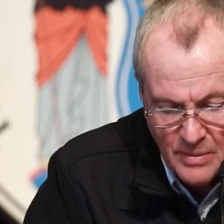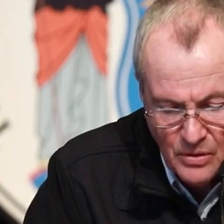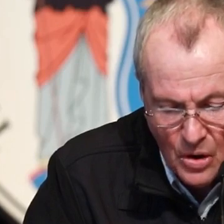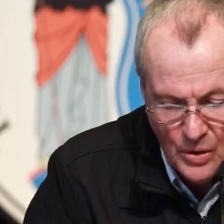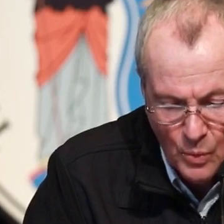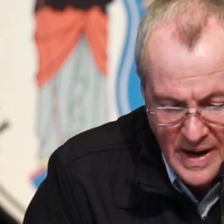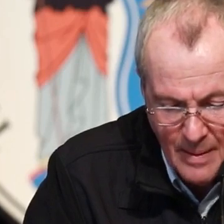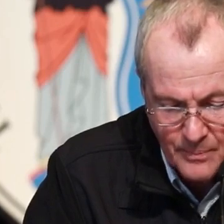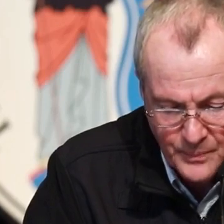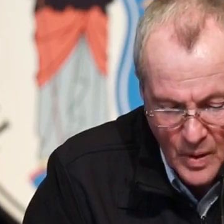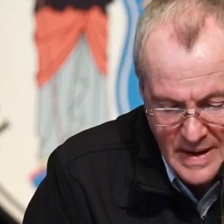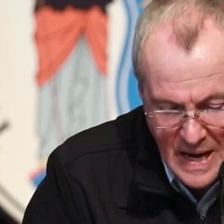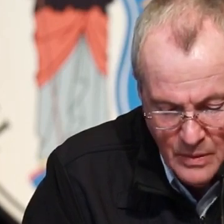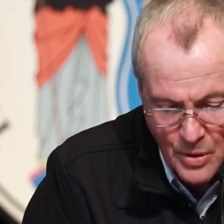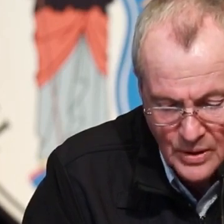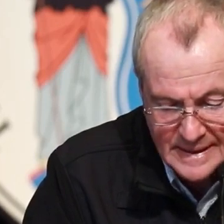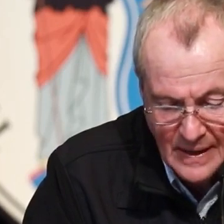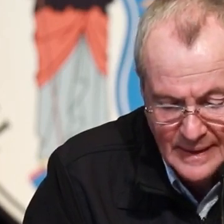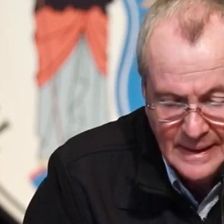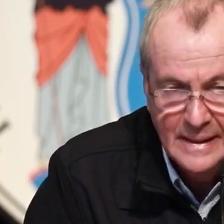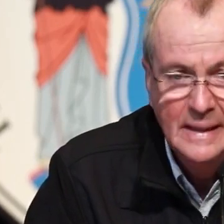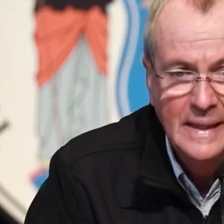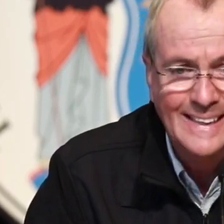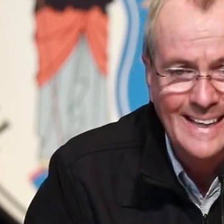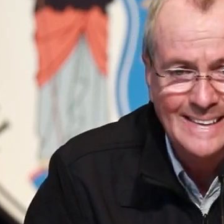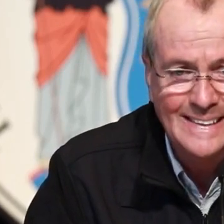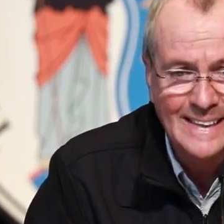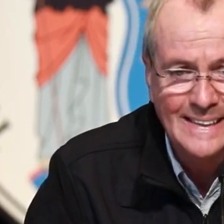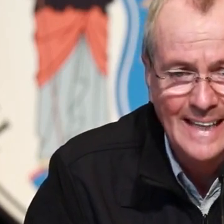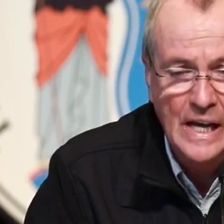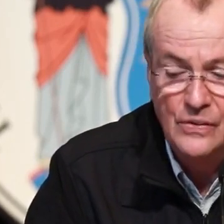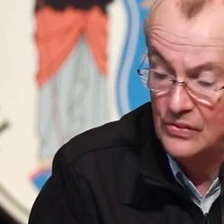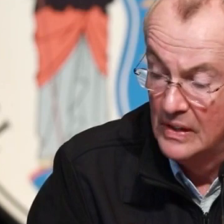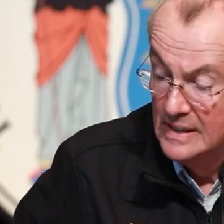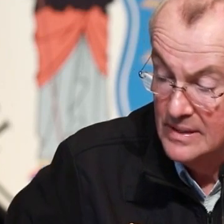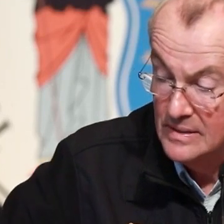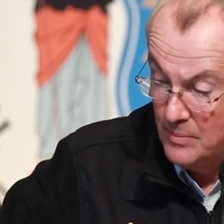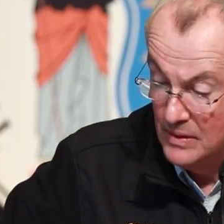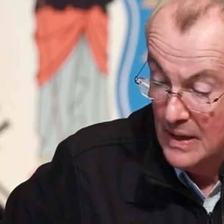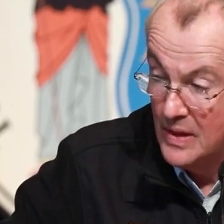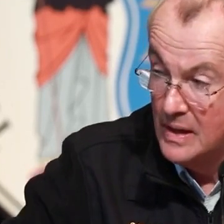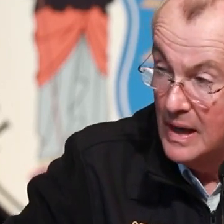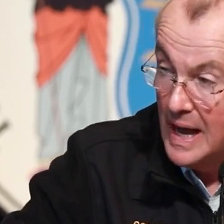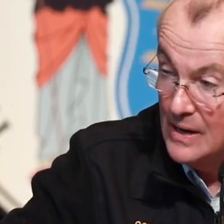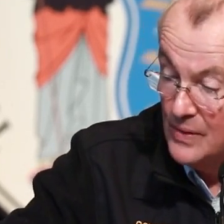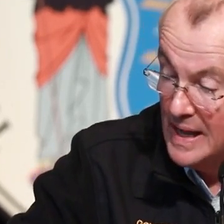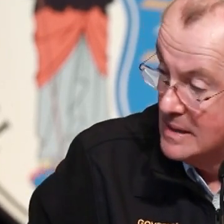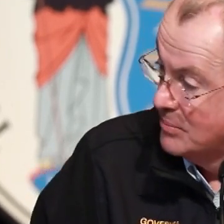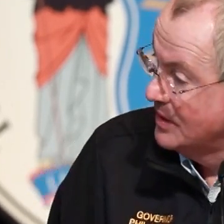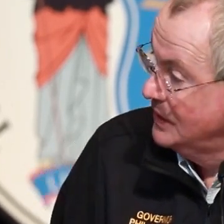to double all the way up right now in Bergen County at 19 days to double. And the